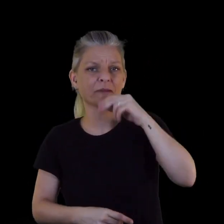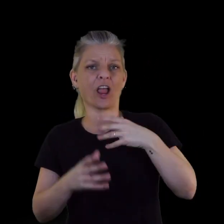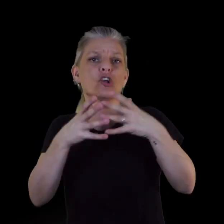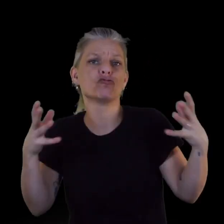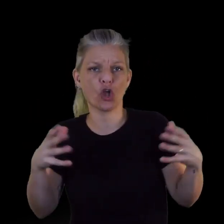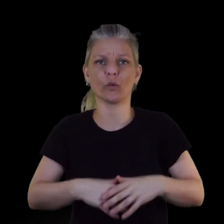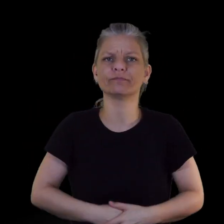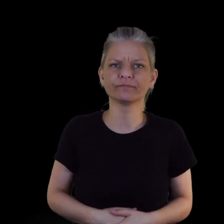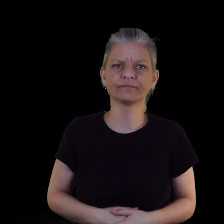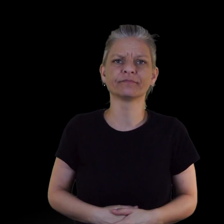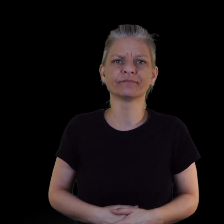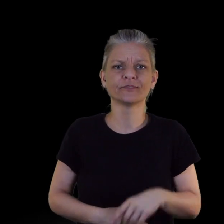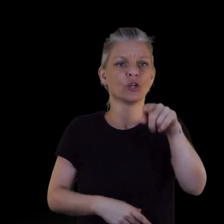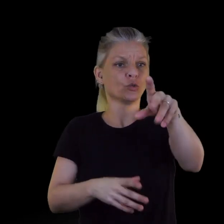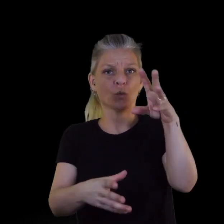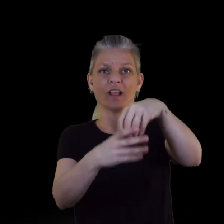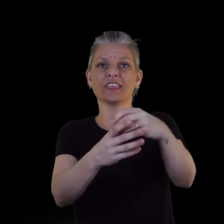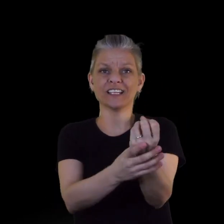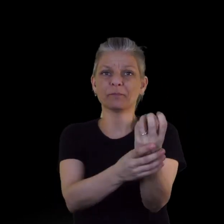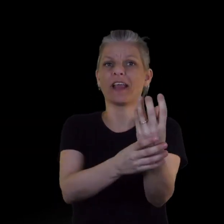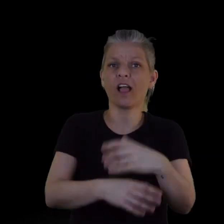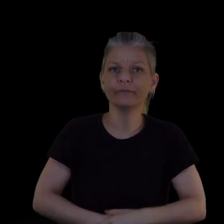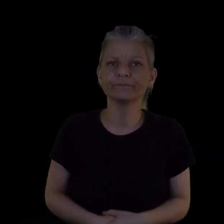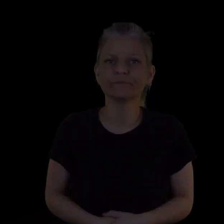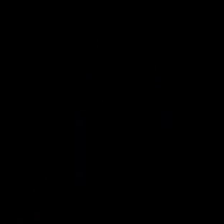grow, Eureka, you've been in the speaker.